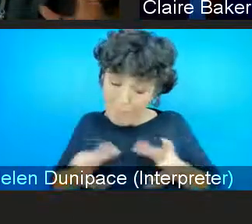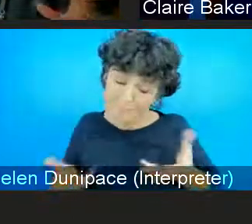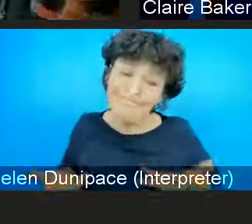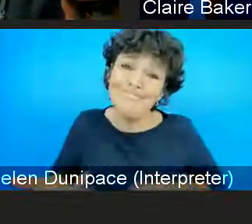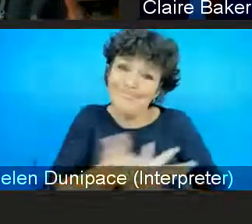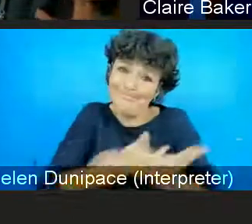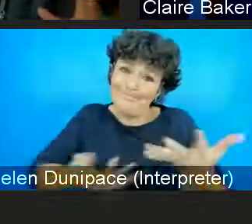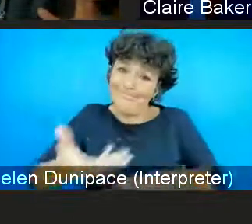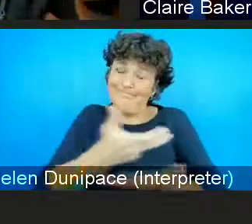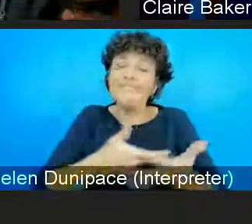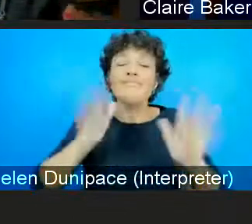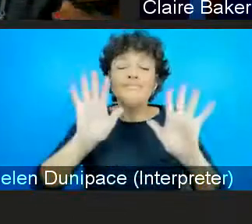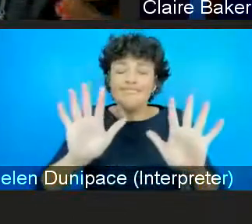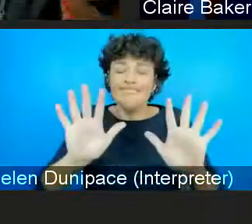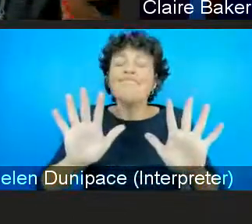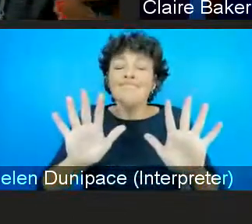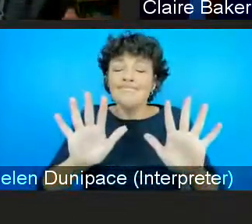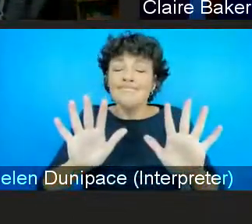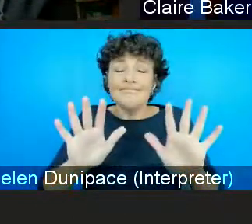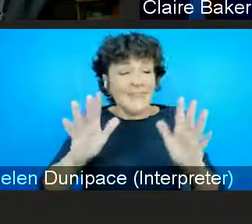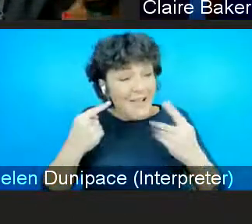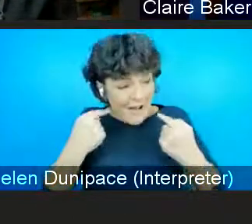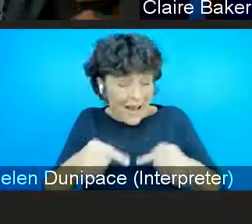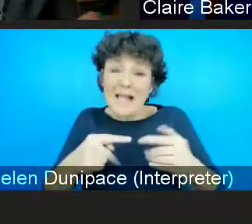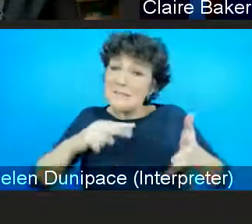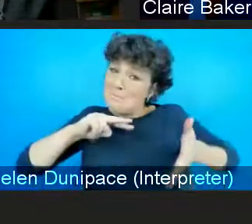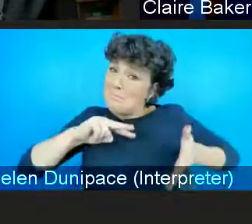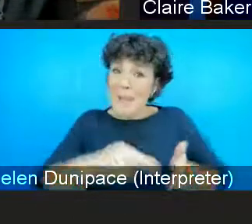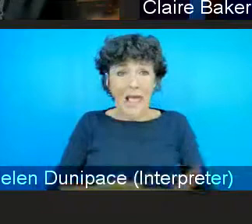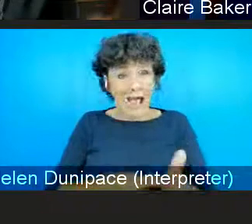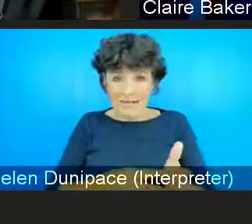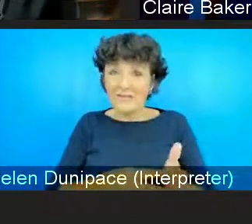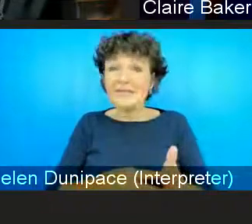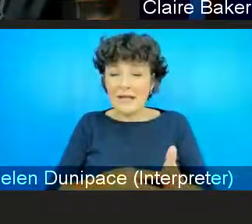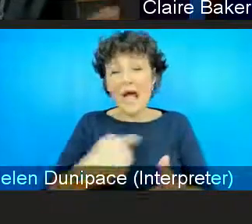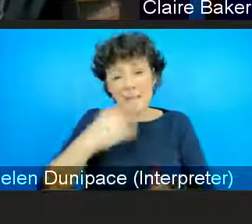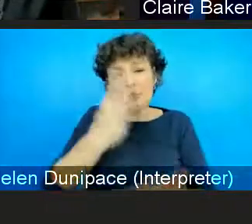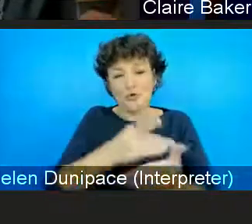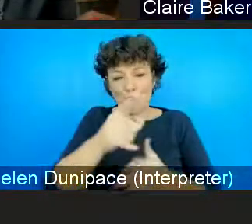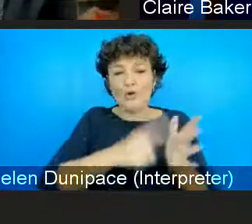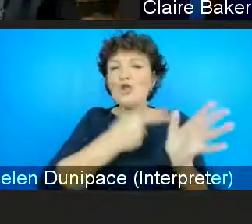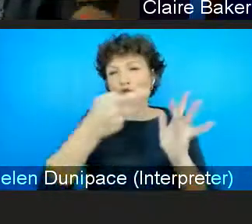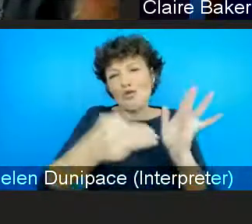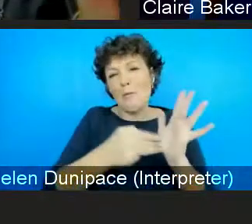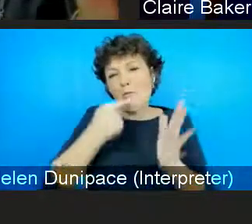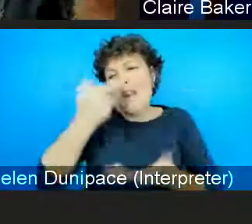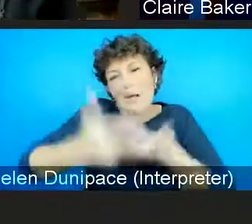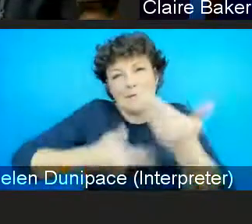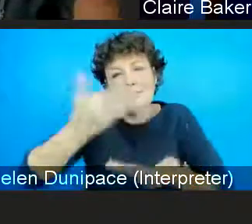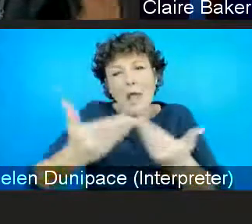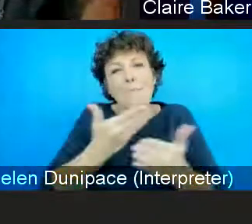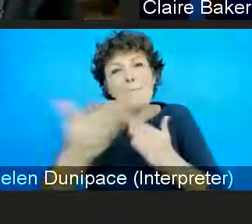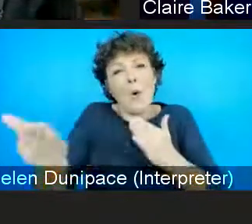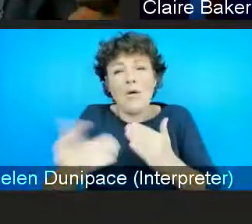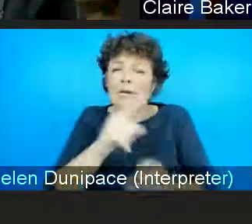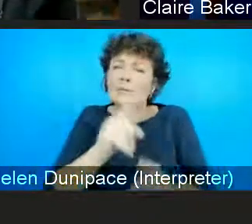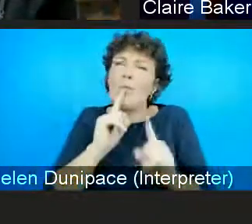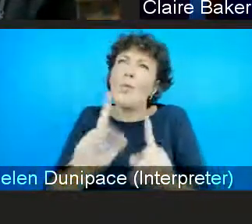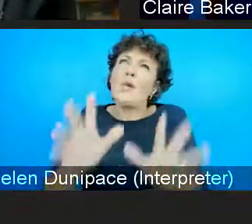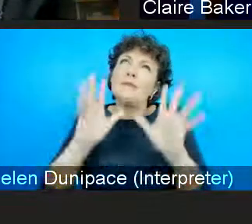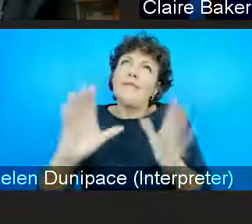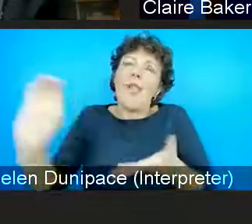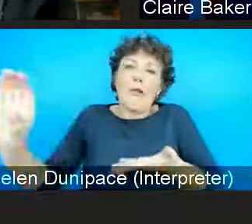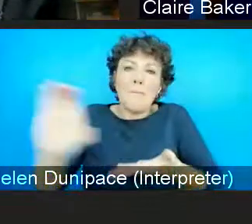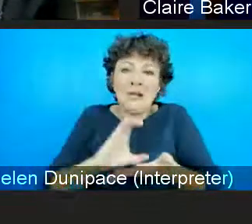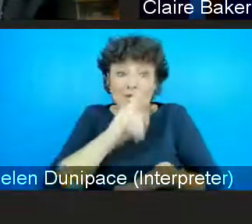say, let's plan this. And obviously, Jim is going to come and talk about the wonderful commission and the plan